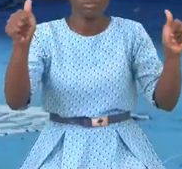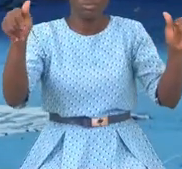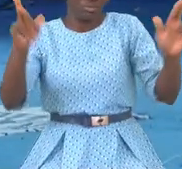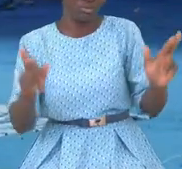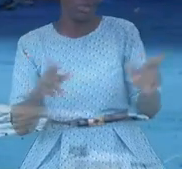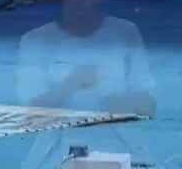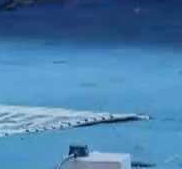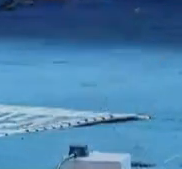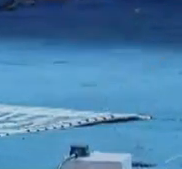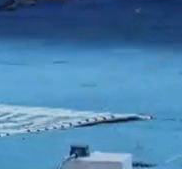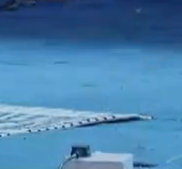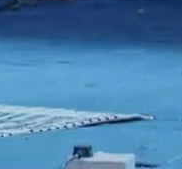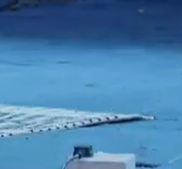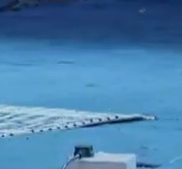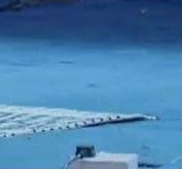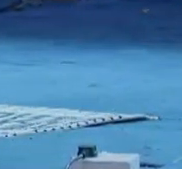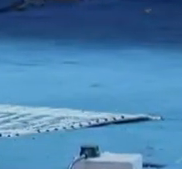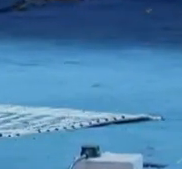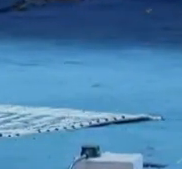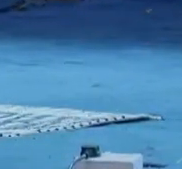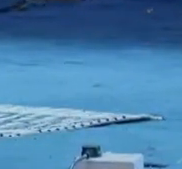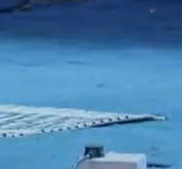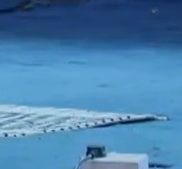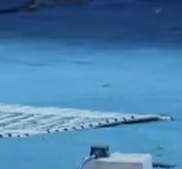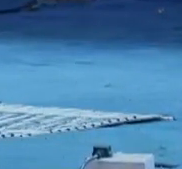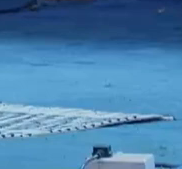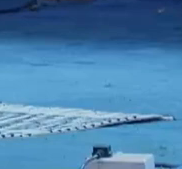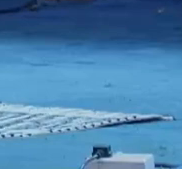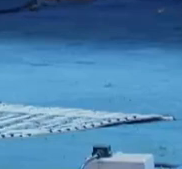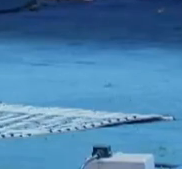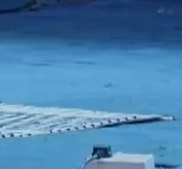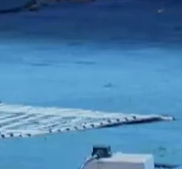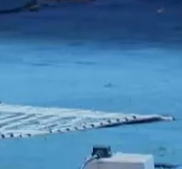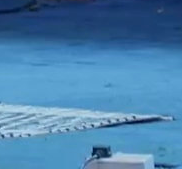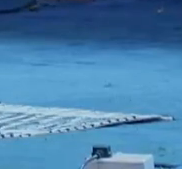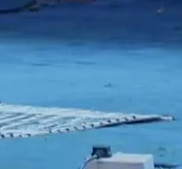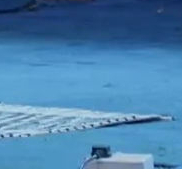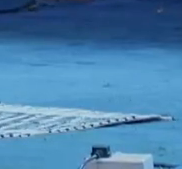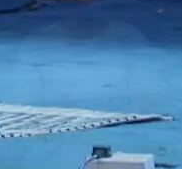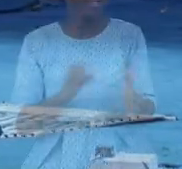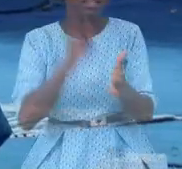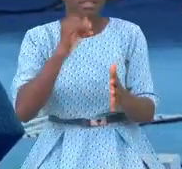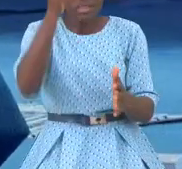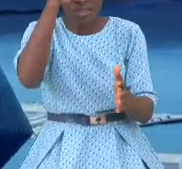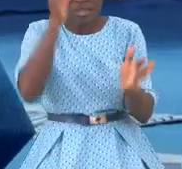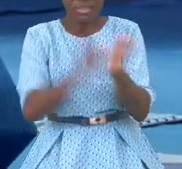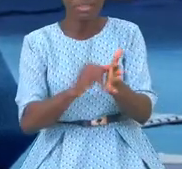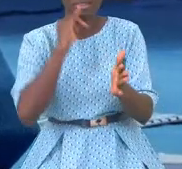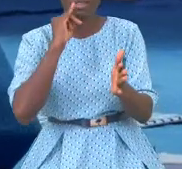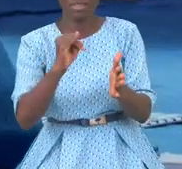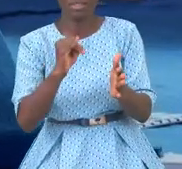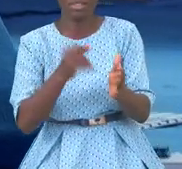the Satan instigating them, who is not going to get to heaven, and he wants you to shut